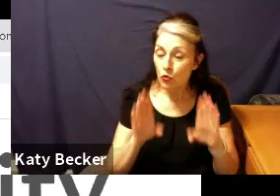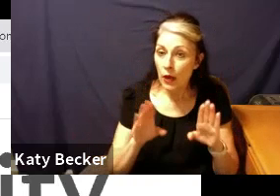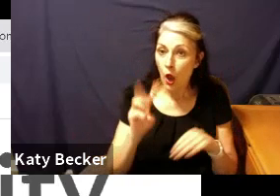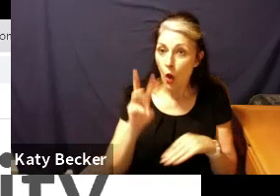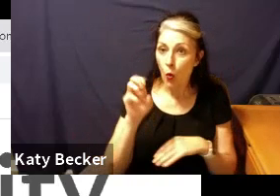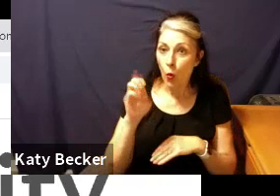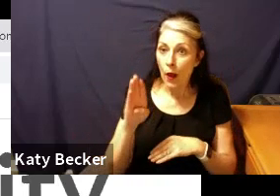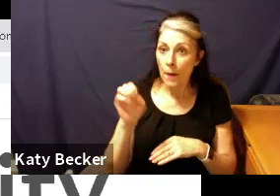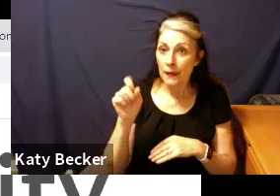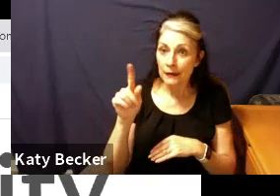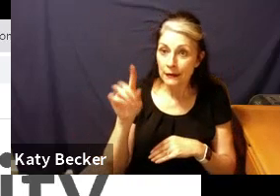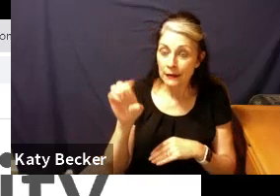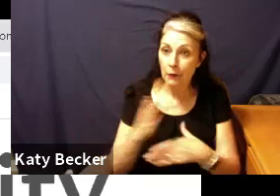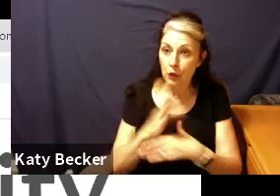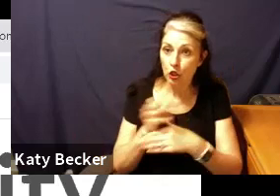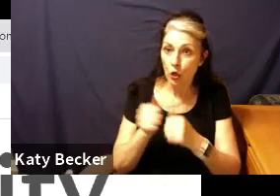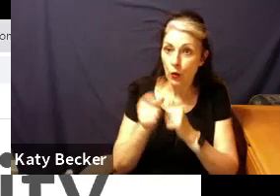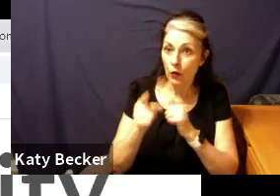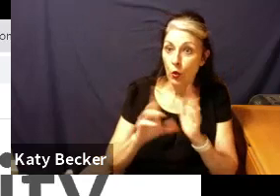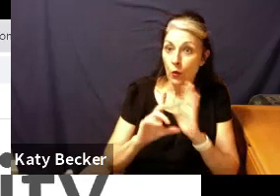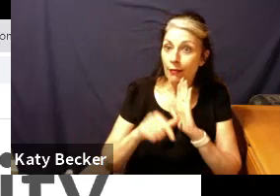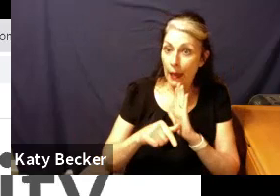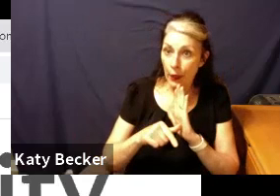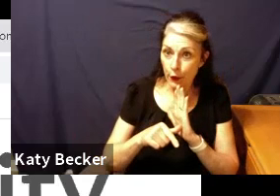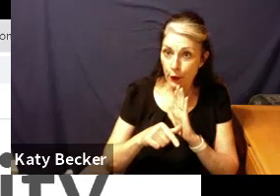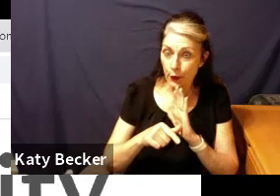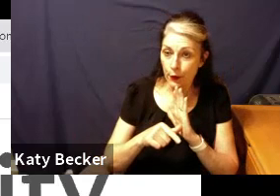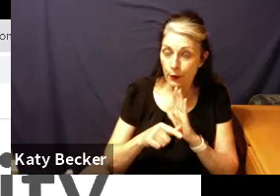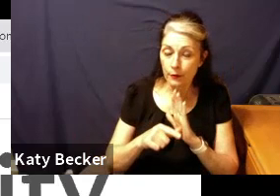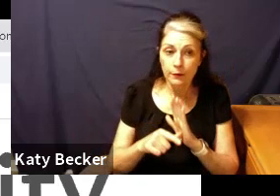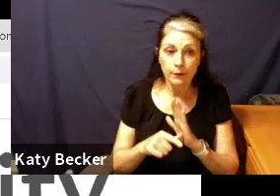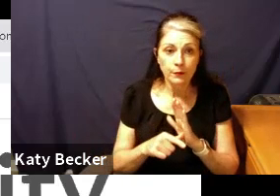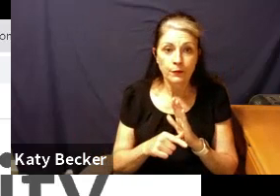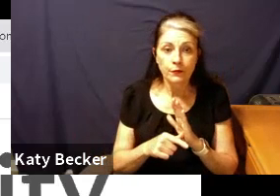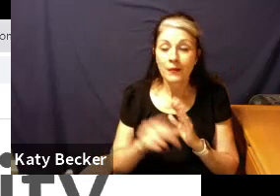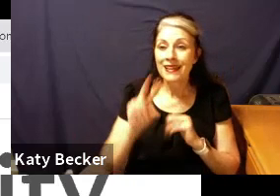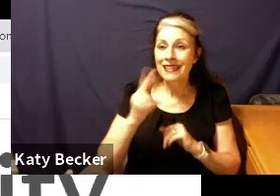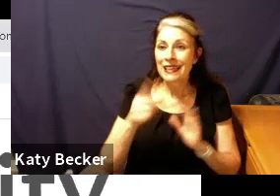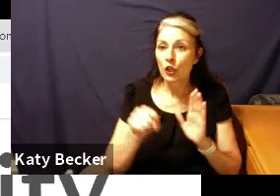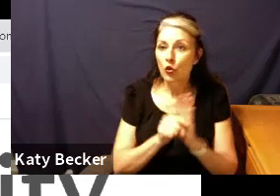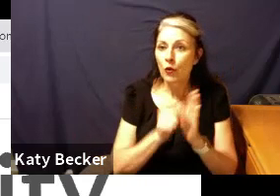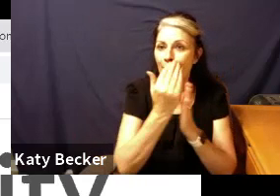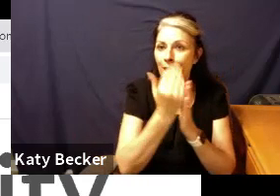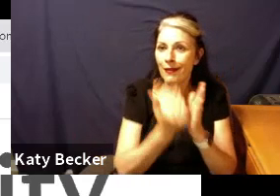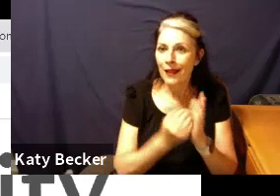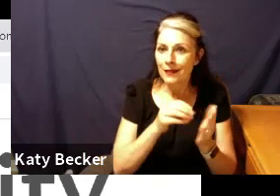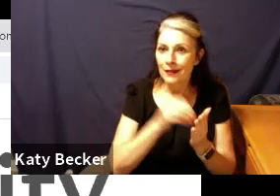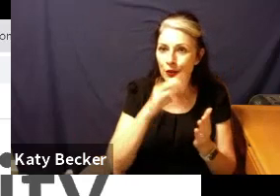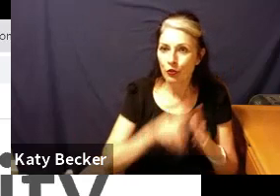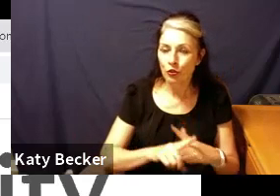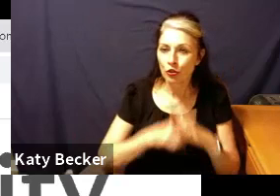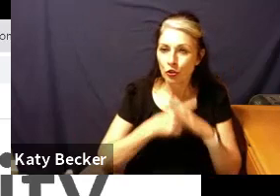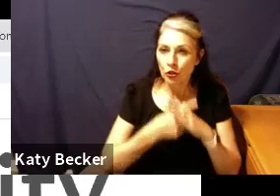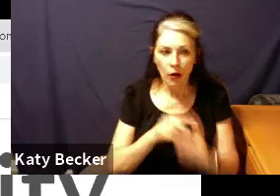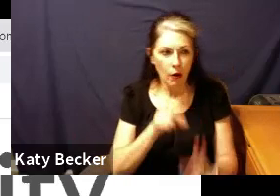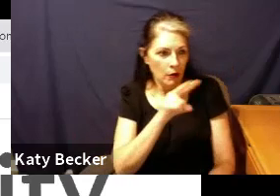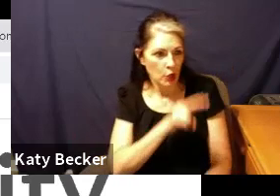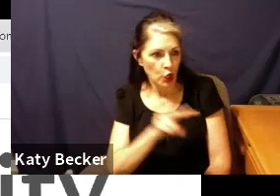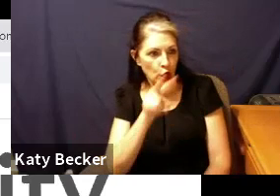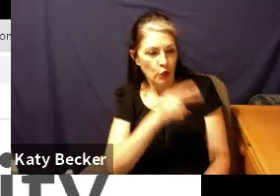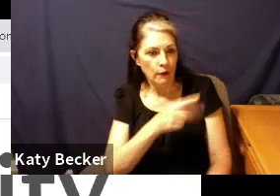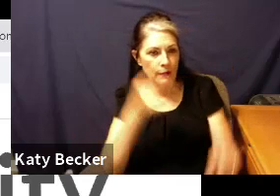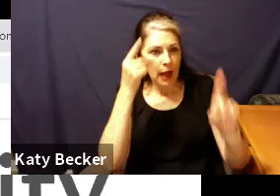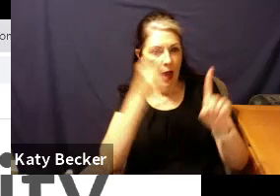website, which I'm going to share with you all later. So within this second grade lesson, the students begin by looking at their